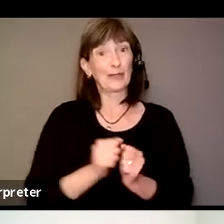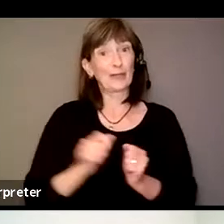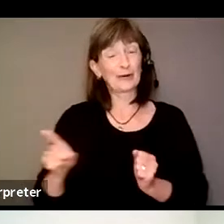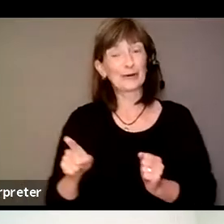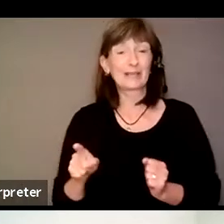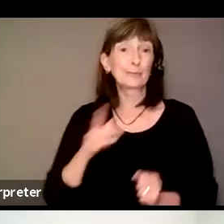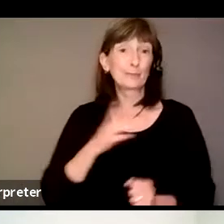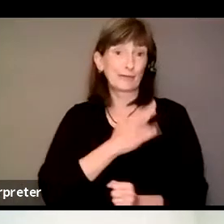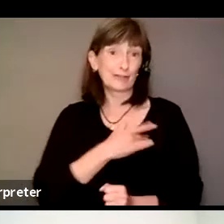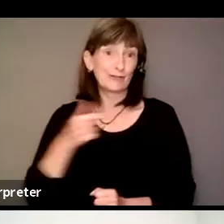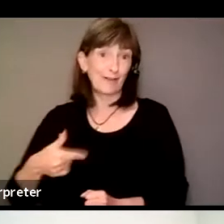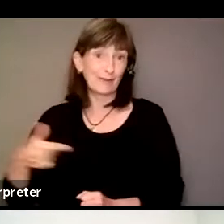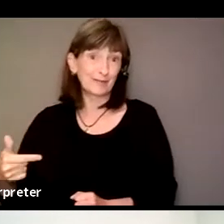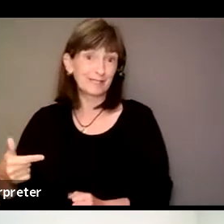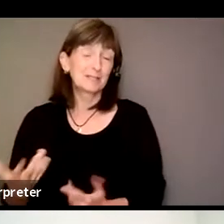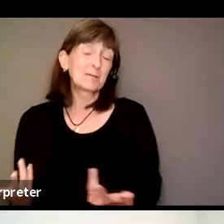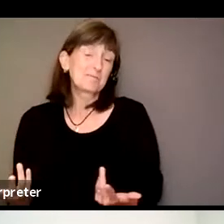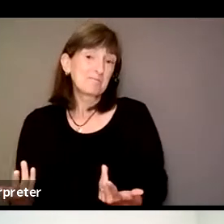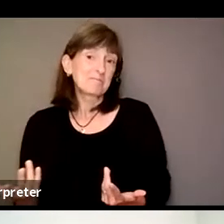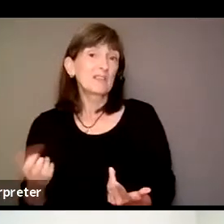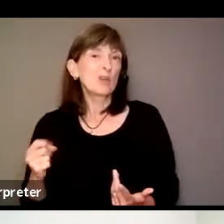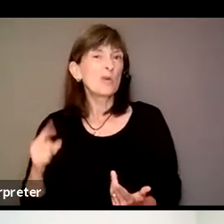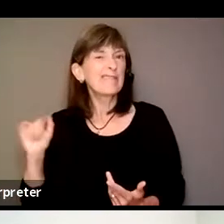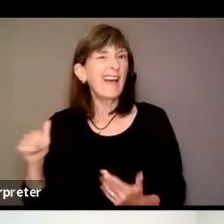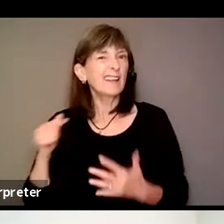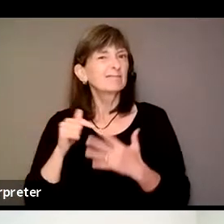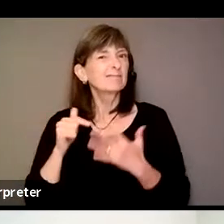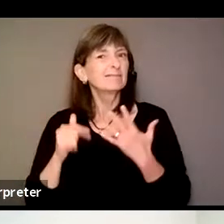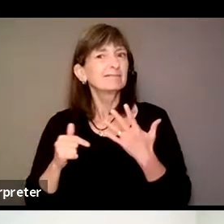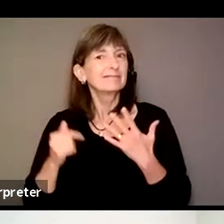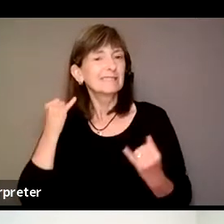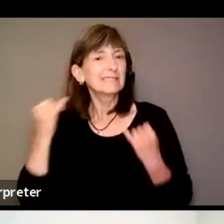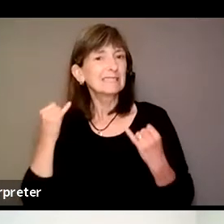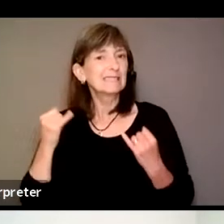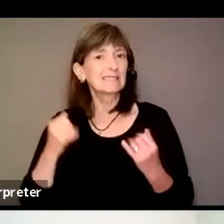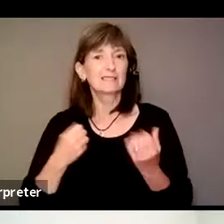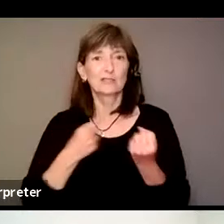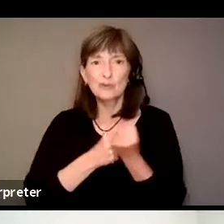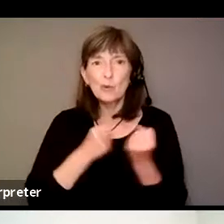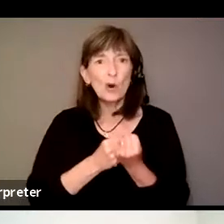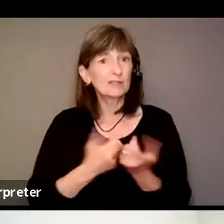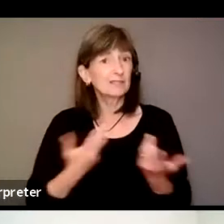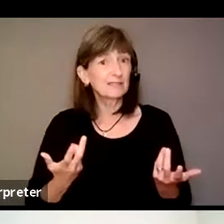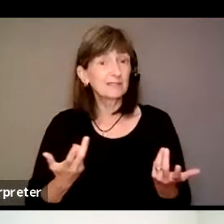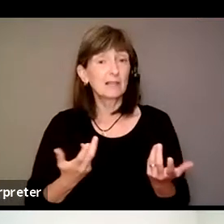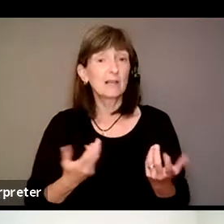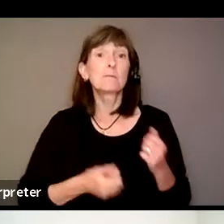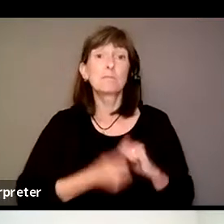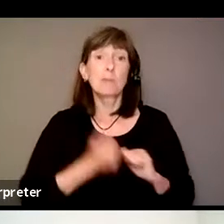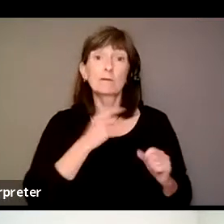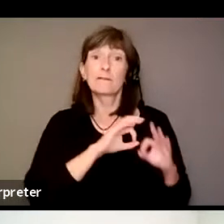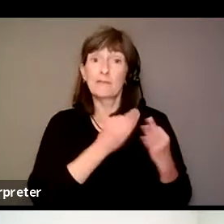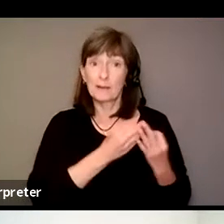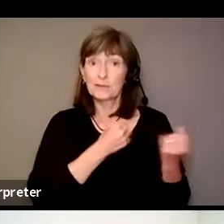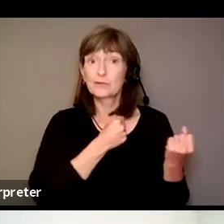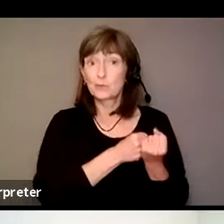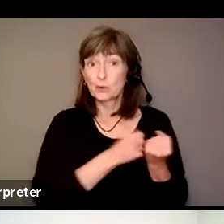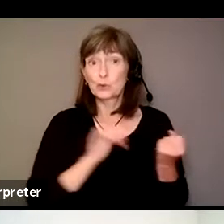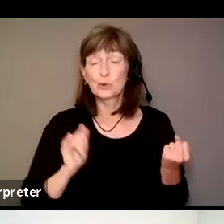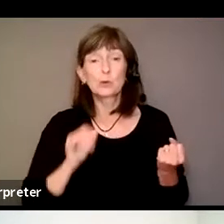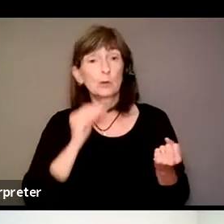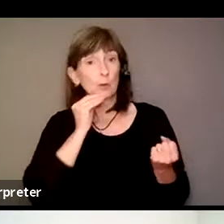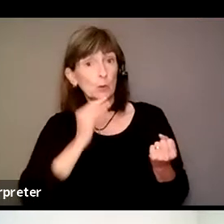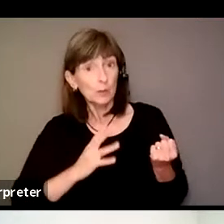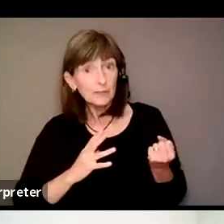provincial chamber. So it's these sorts of initiatives, and it's all about support, and it comes from family support. As we know, women are